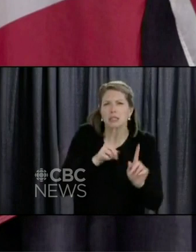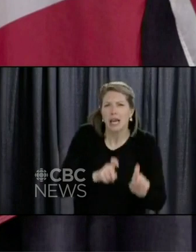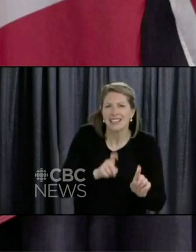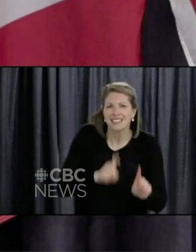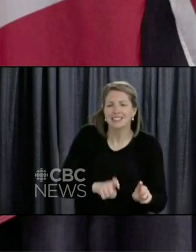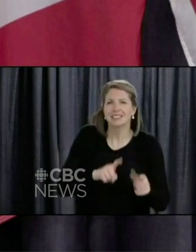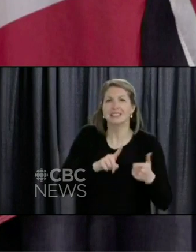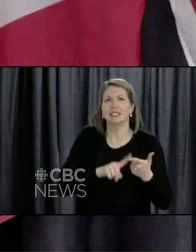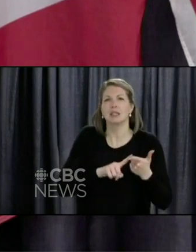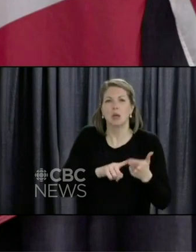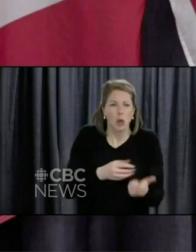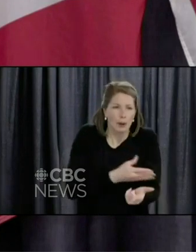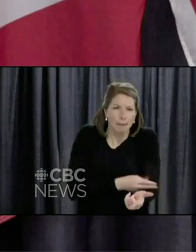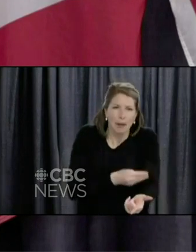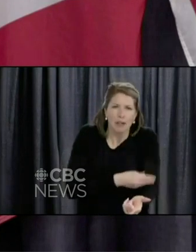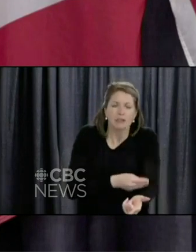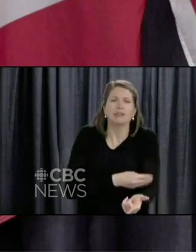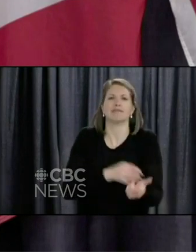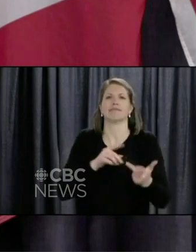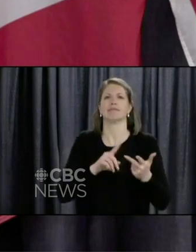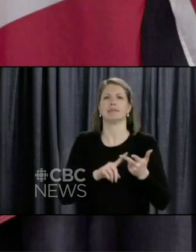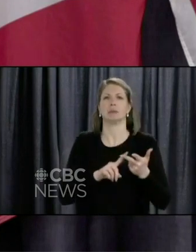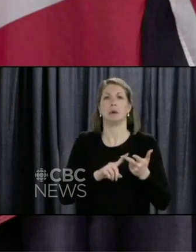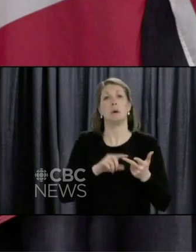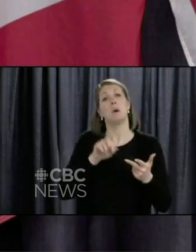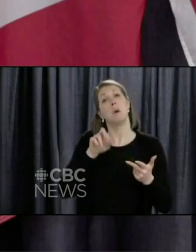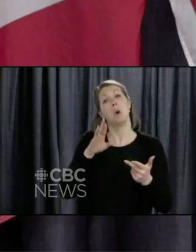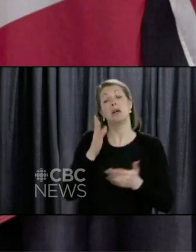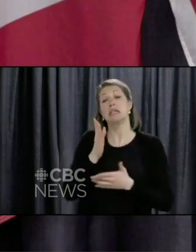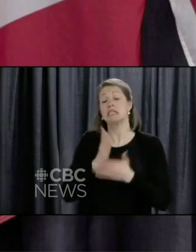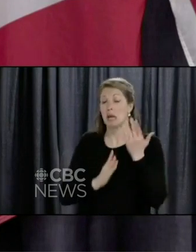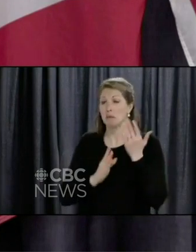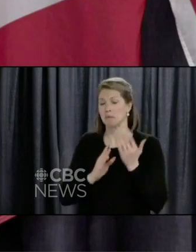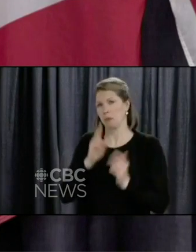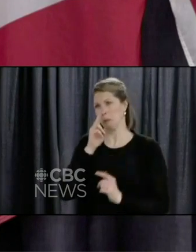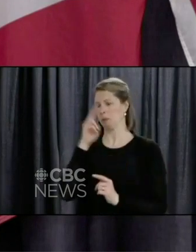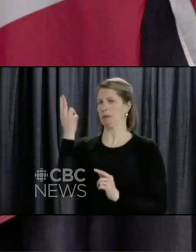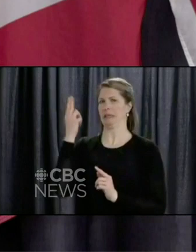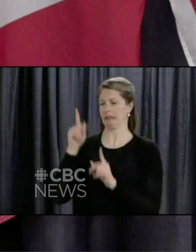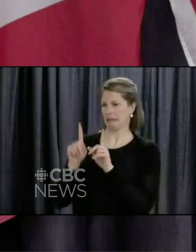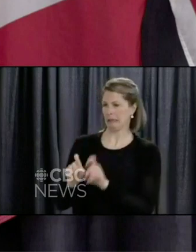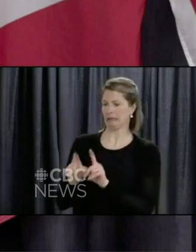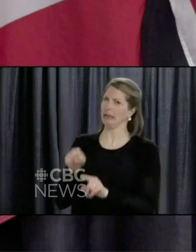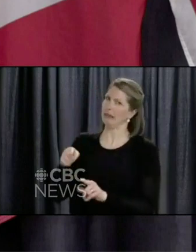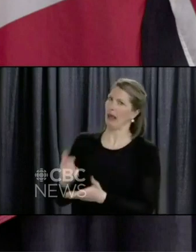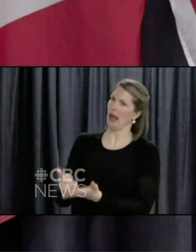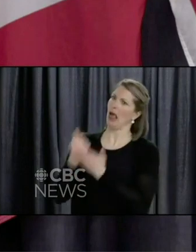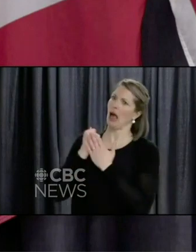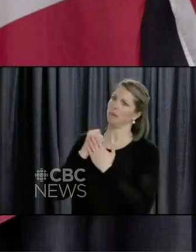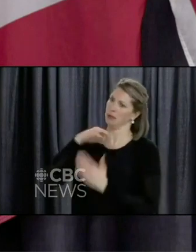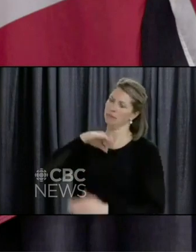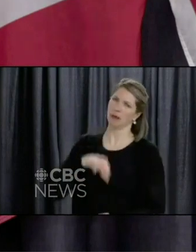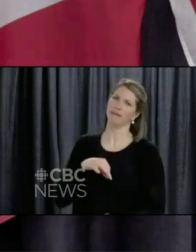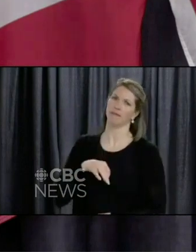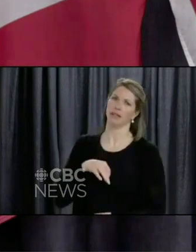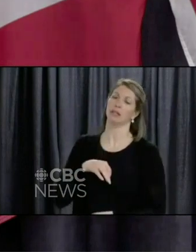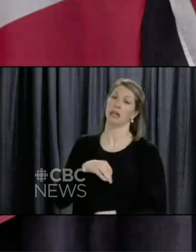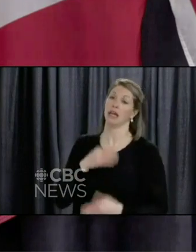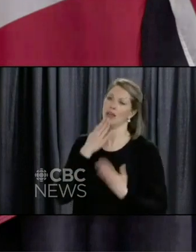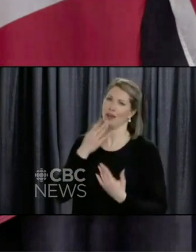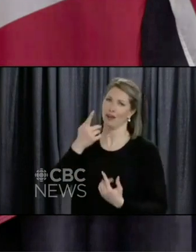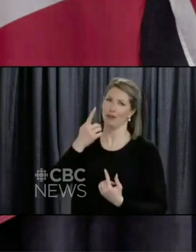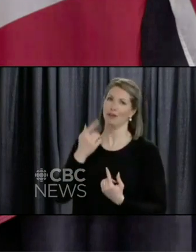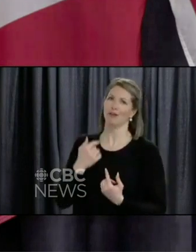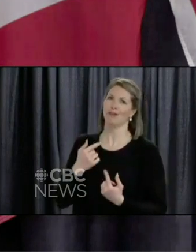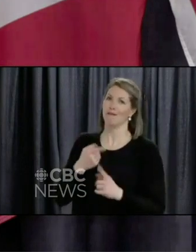the exotic things they've ended up helping me with in intensive care units in the night over the course of my career. So thank you very much to all of